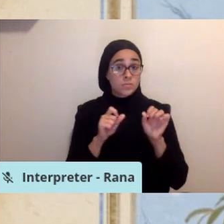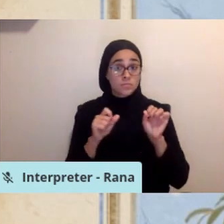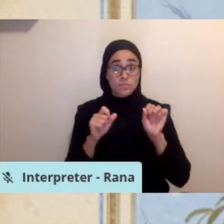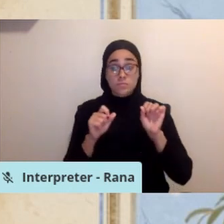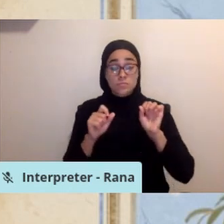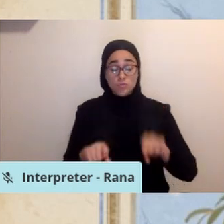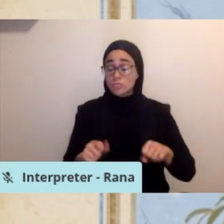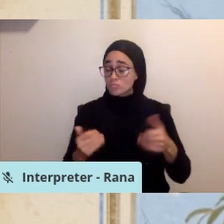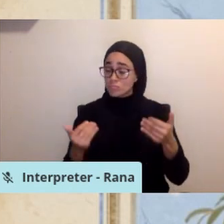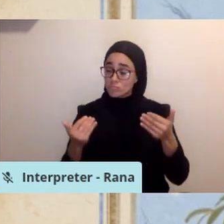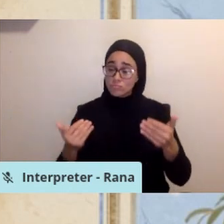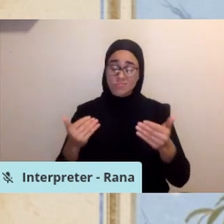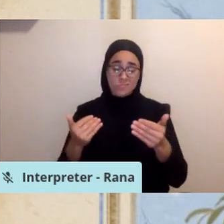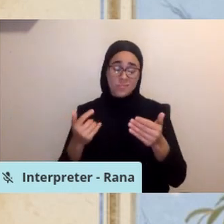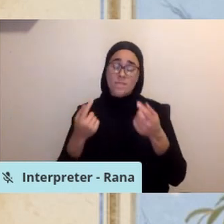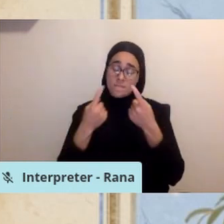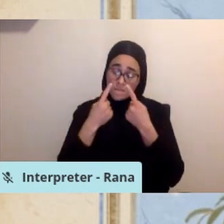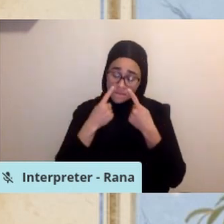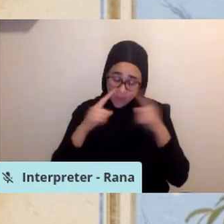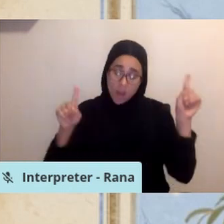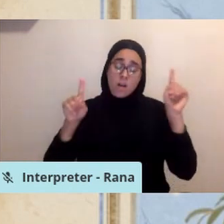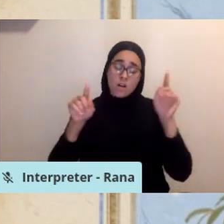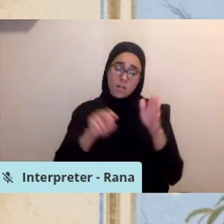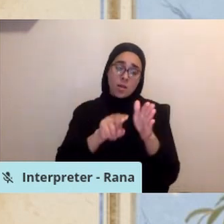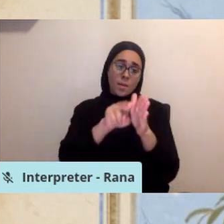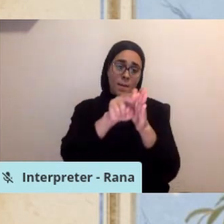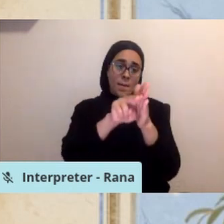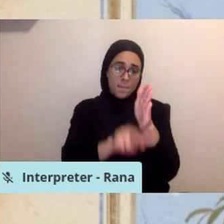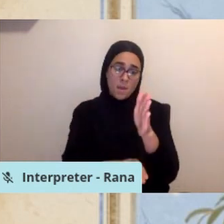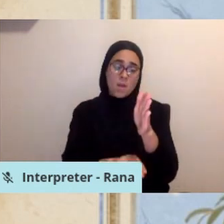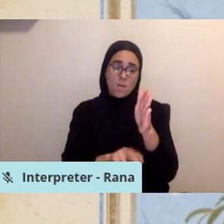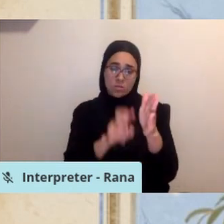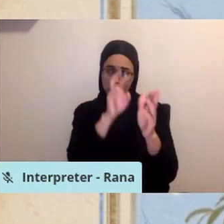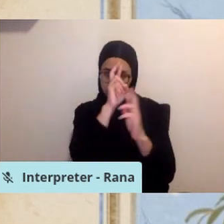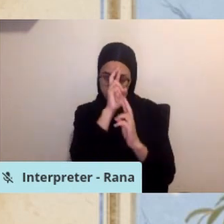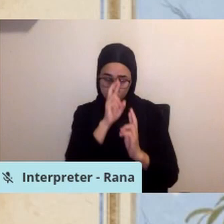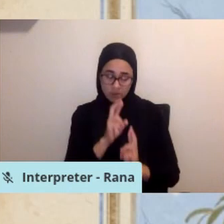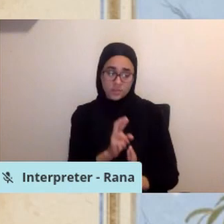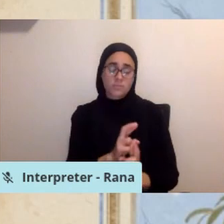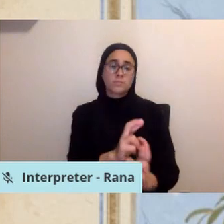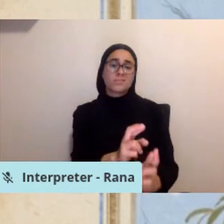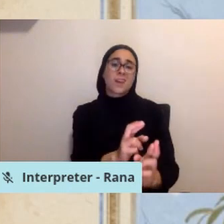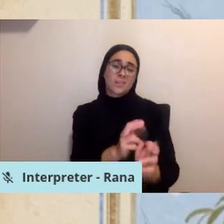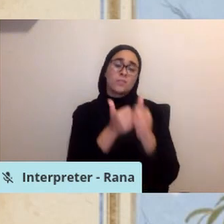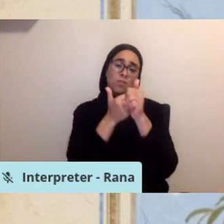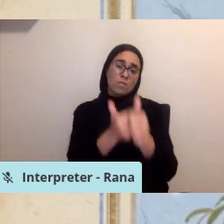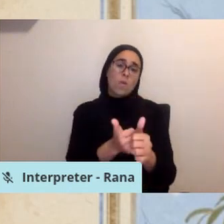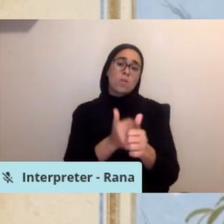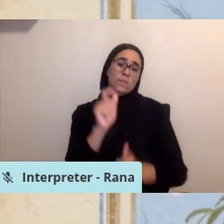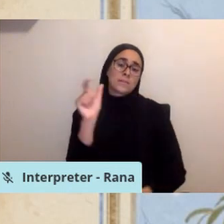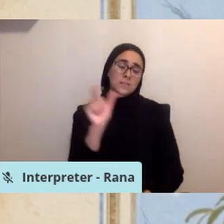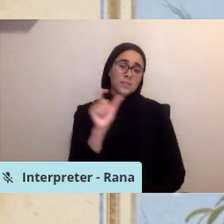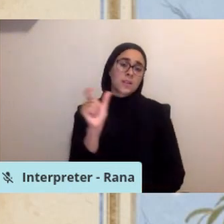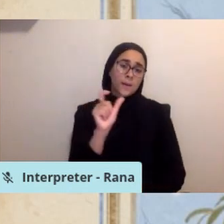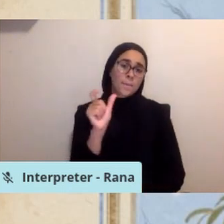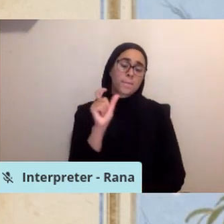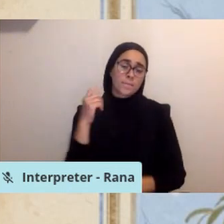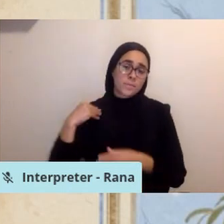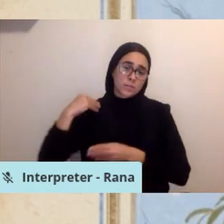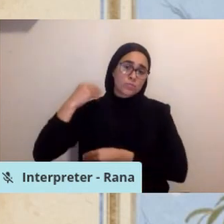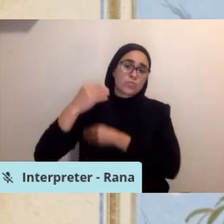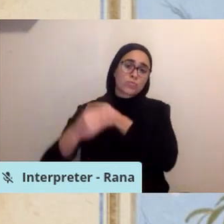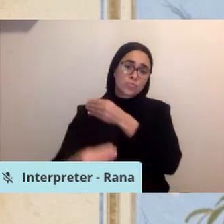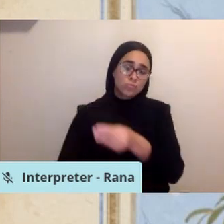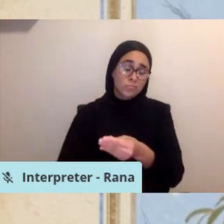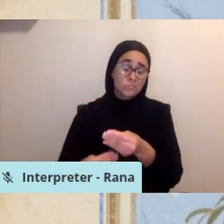bury him finally with dignity, mm-hmm. and with the respect of our religion and and